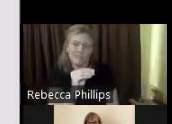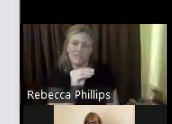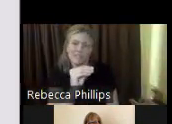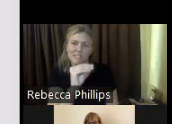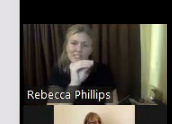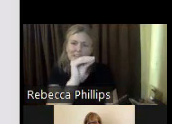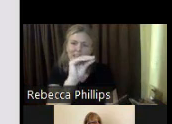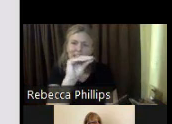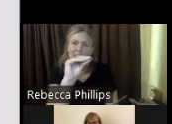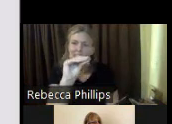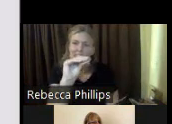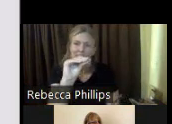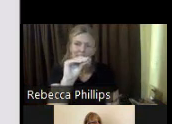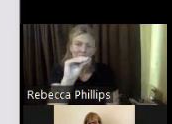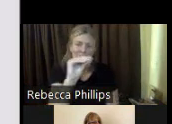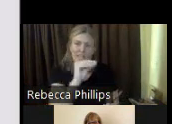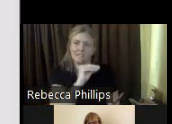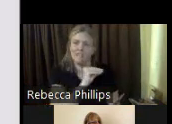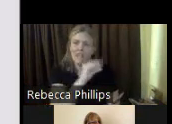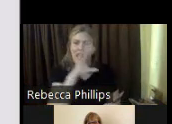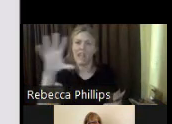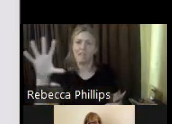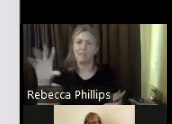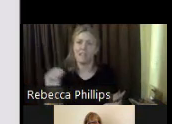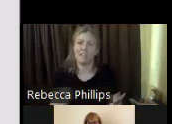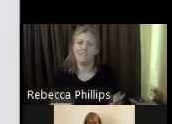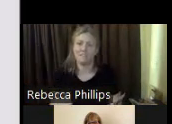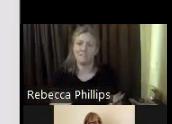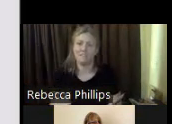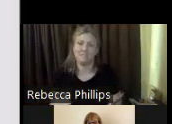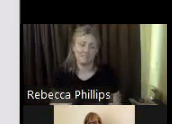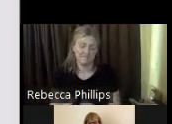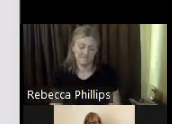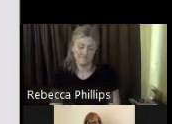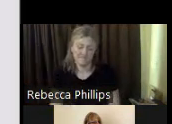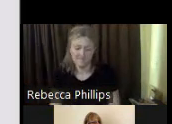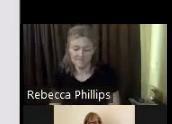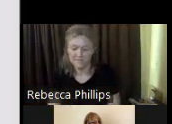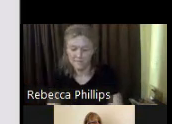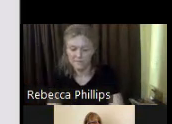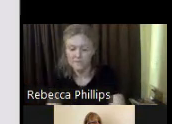in front. So it doesn't say an A. I think it's just like a closed hand. Africa. Yeah.